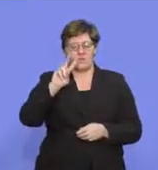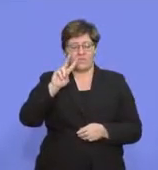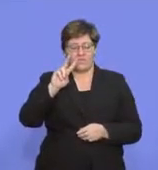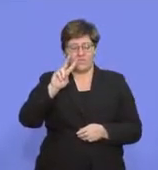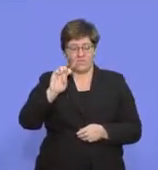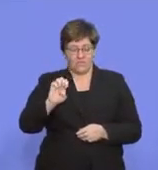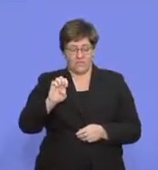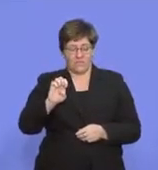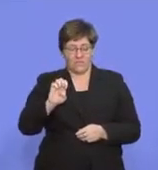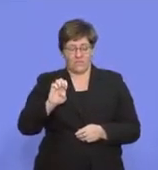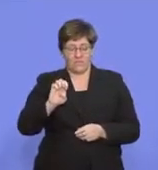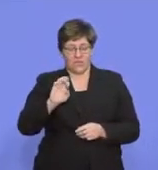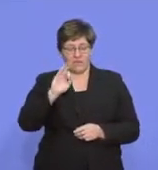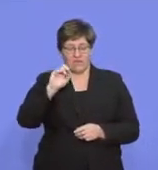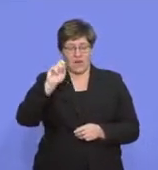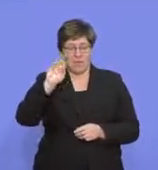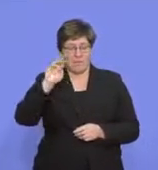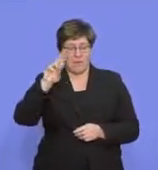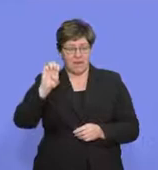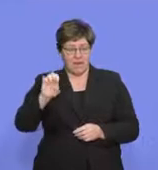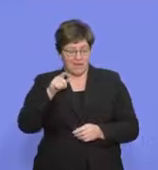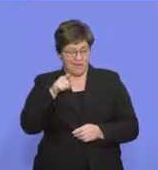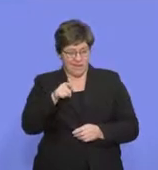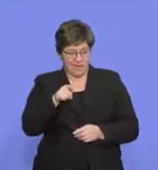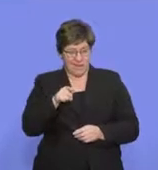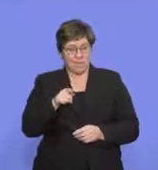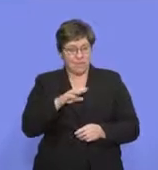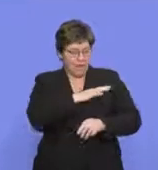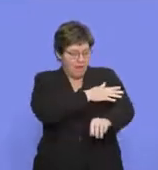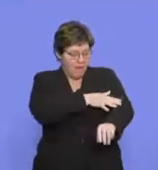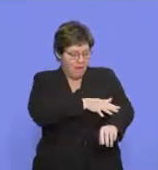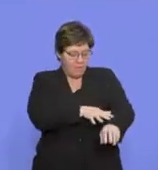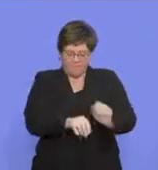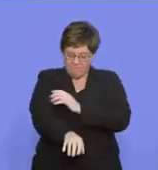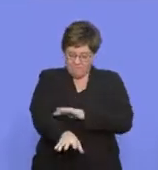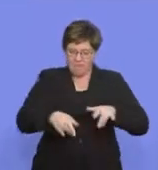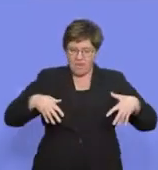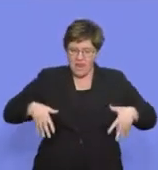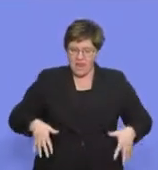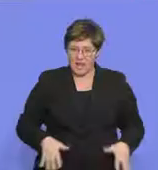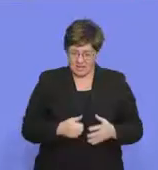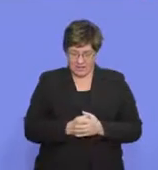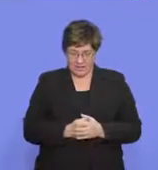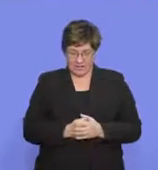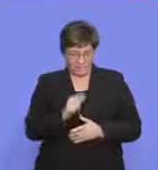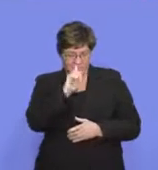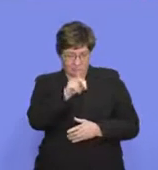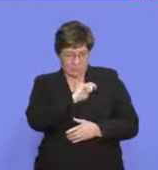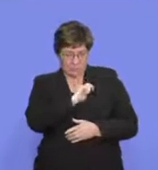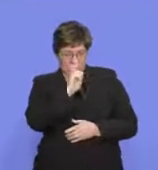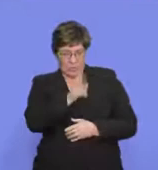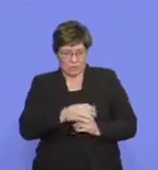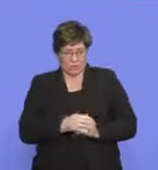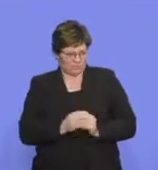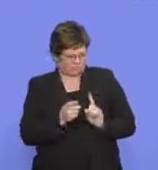legs. Right, so that is actually what your nervous system looks like. Now, you might wonder, where did I